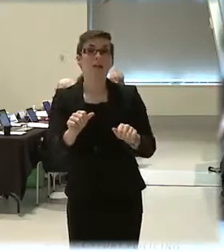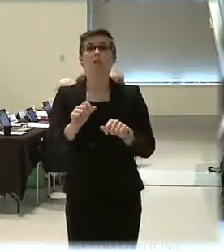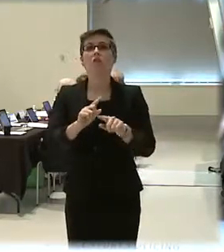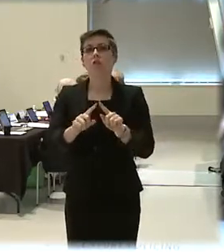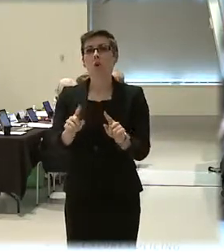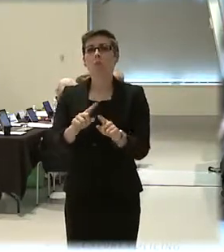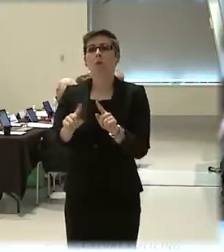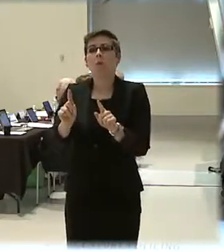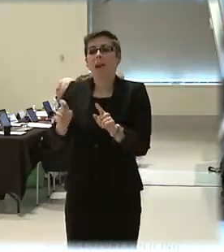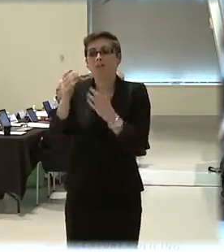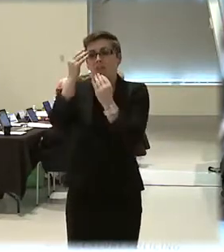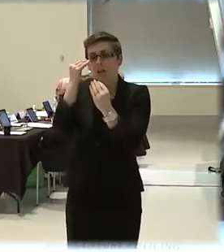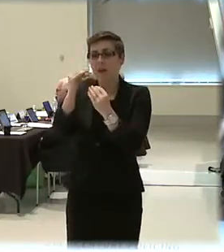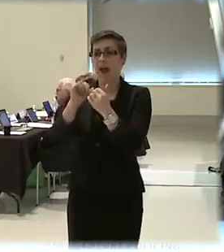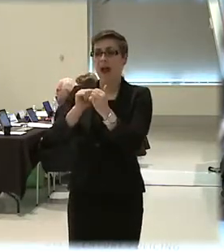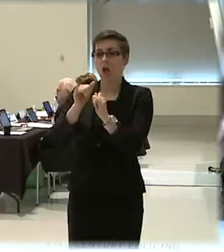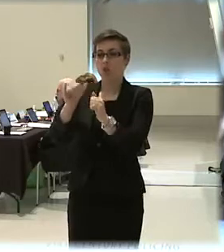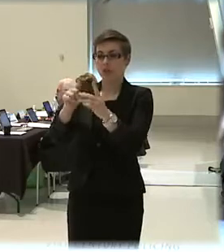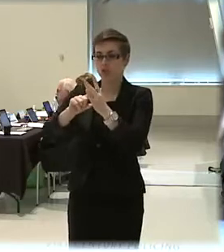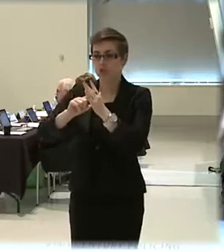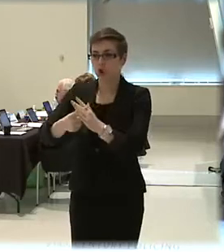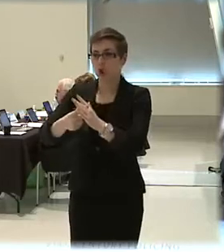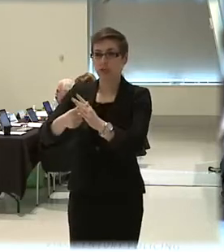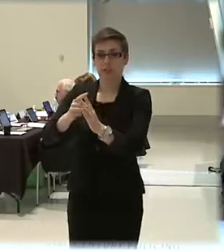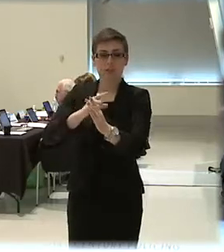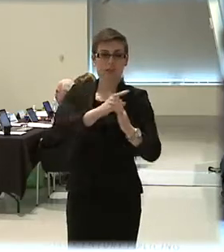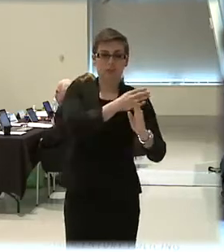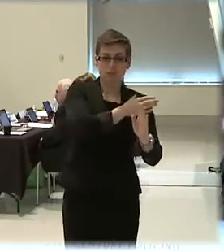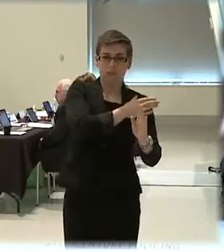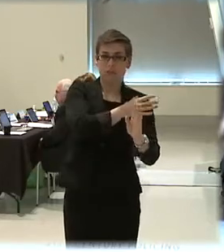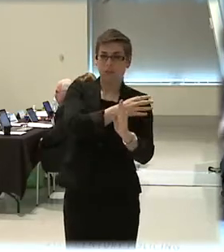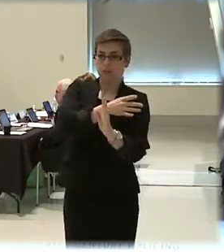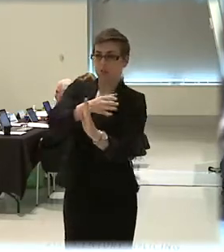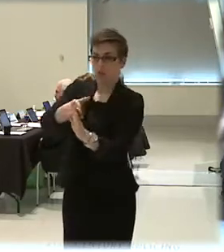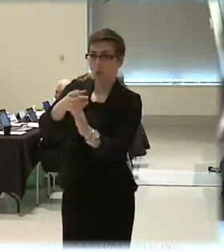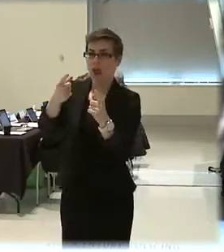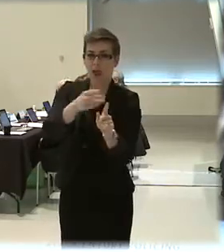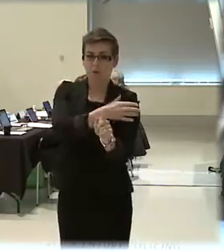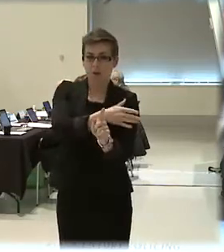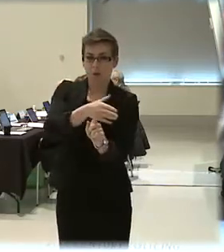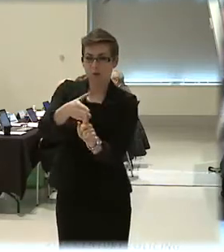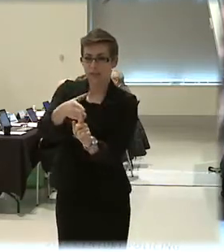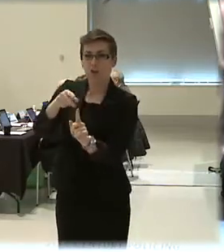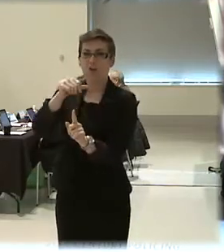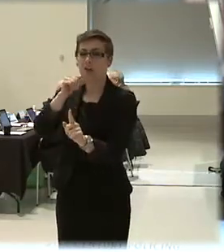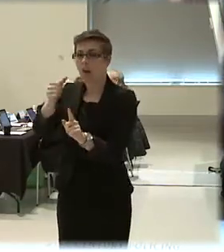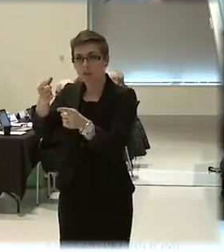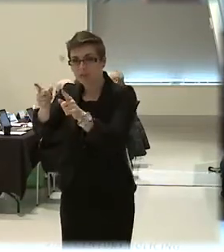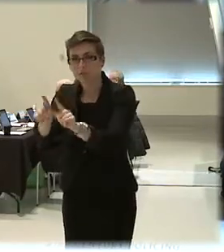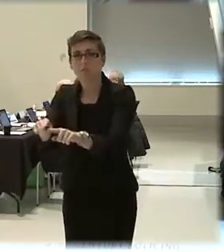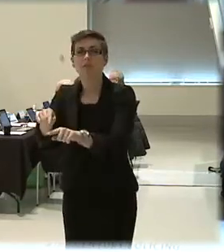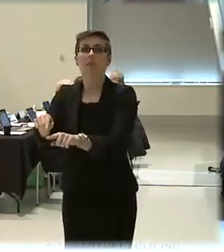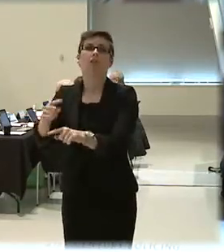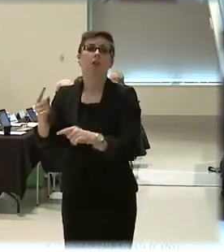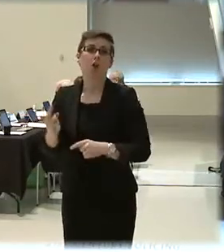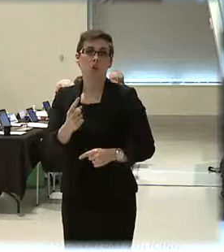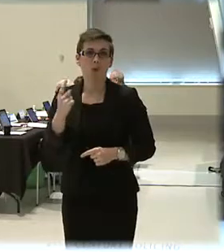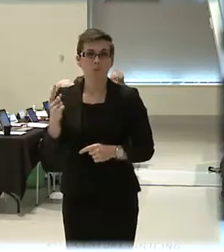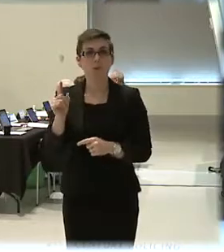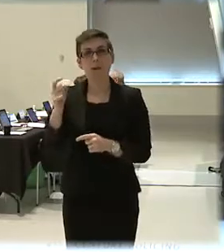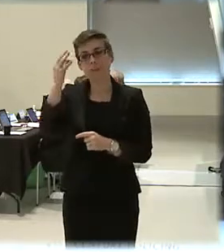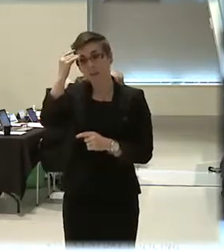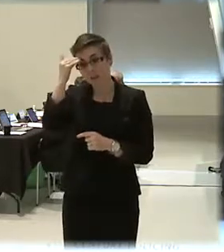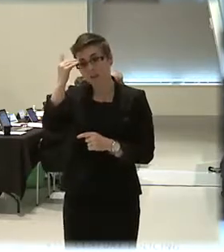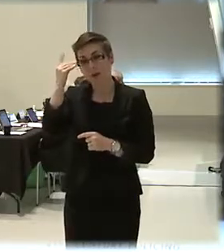started. One of the problems that we found in our implementation was when the officers